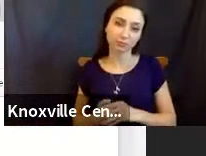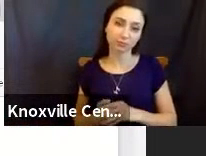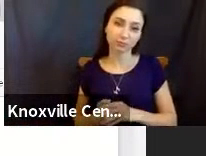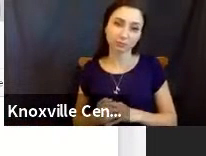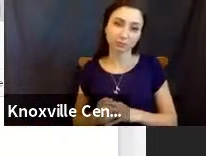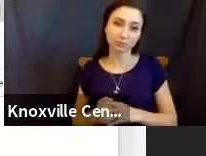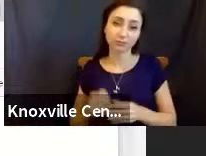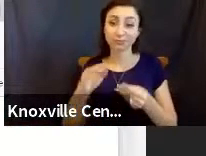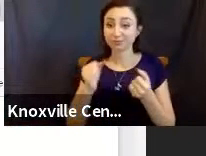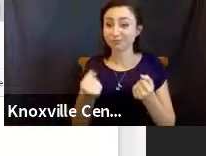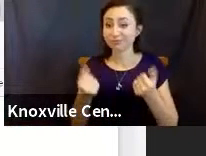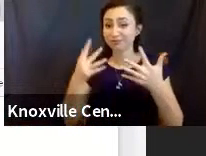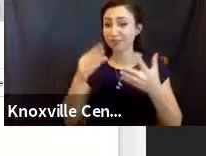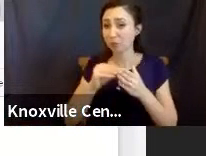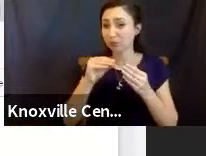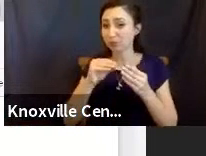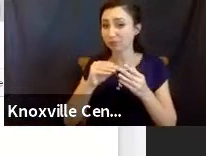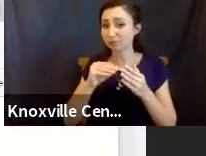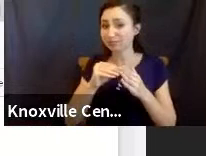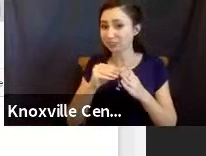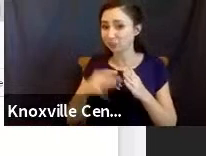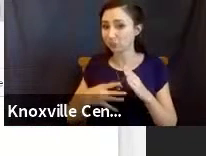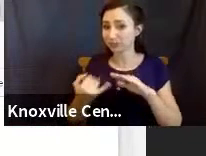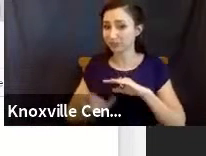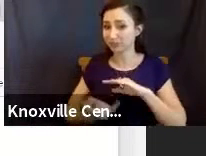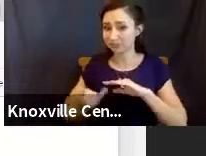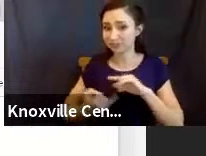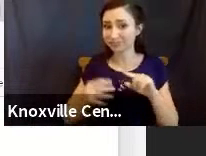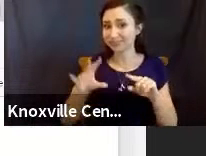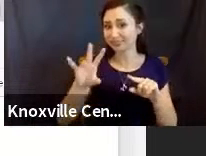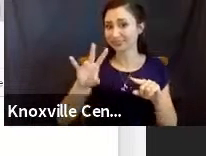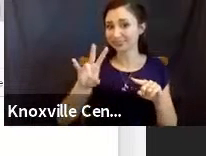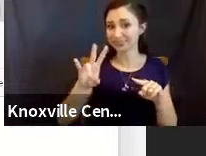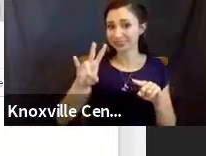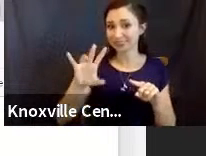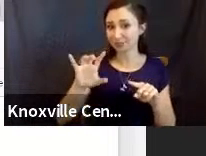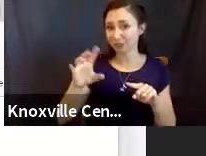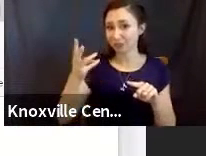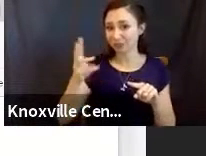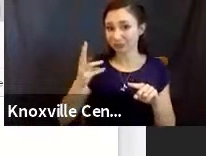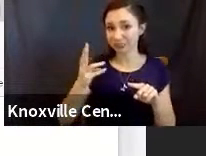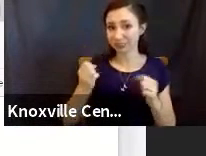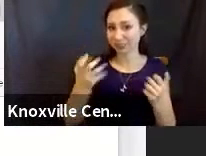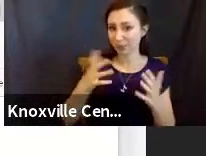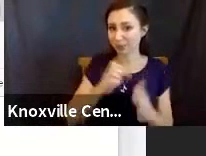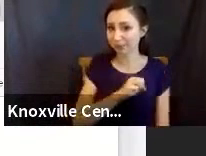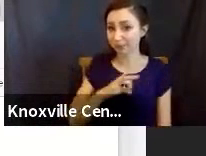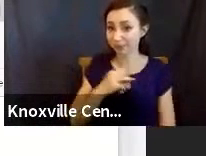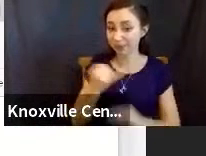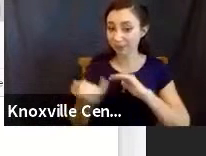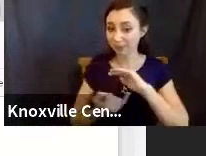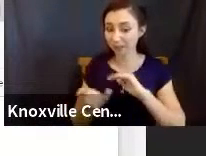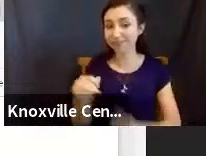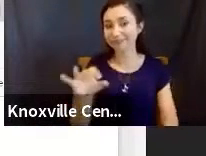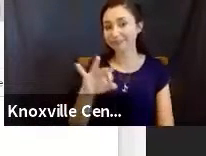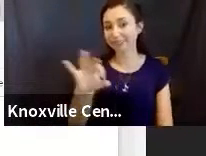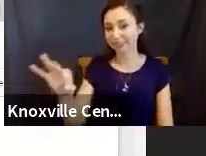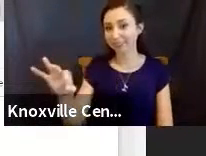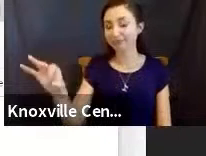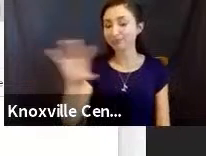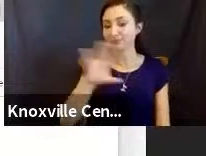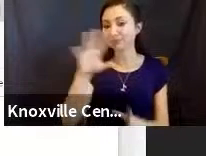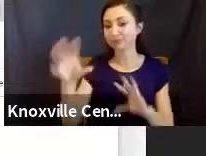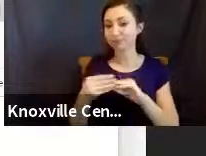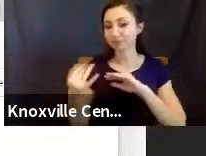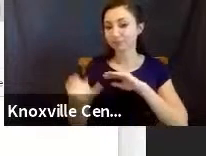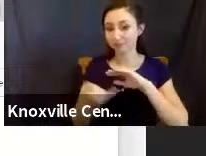So the number of students in isolation is 716, and the number of staff isolated is 99, and the total in